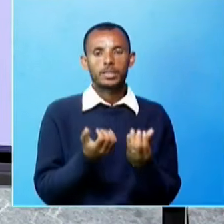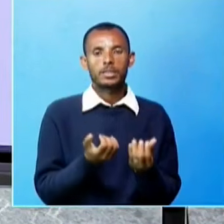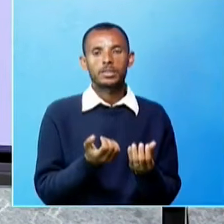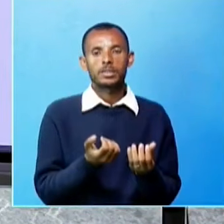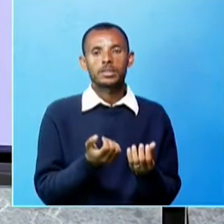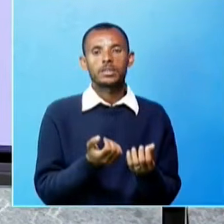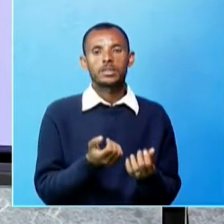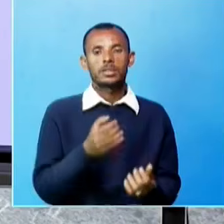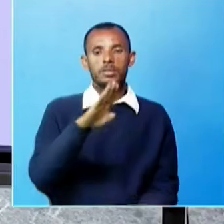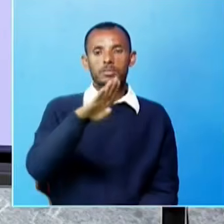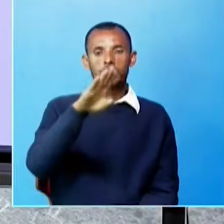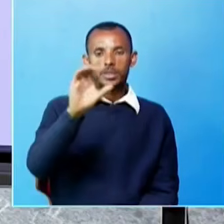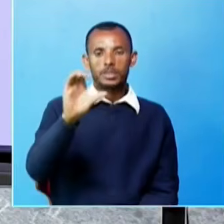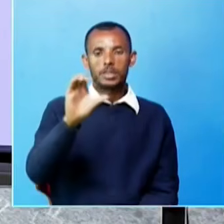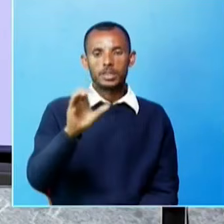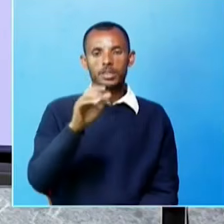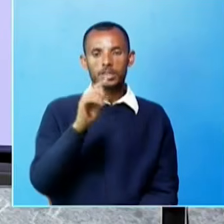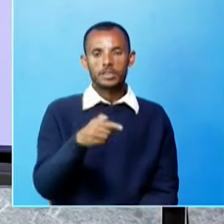area of